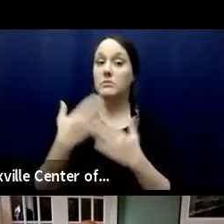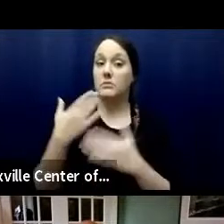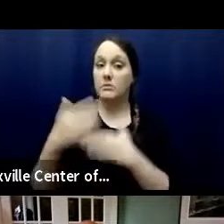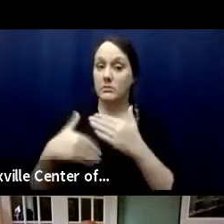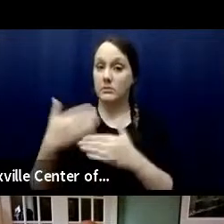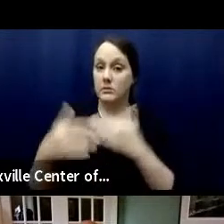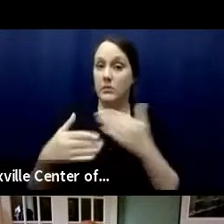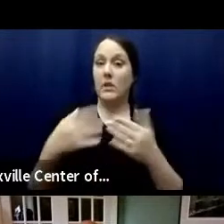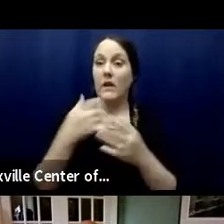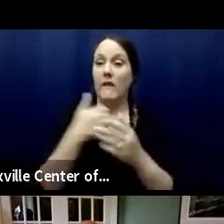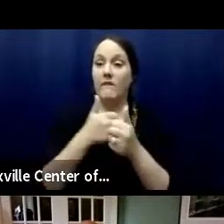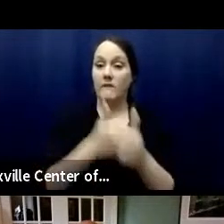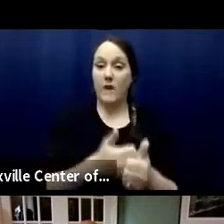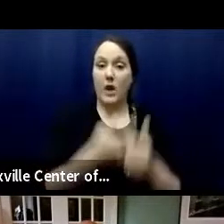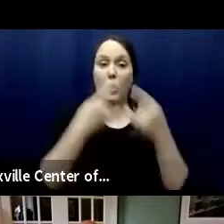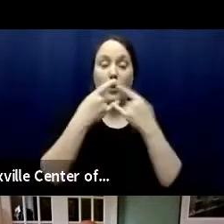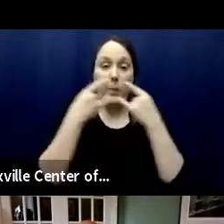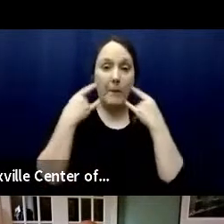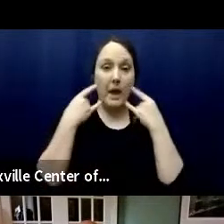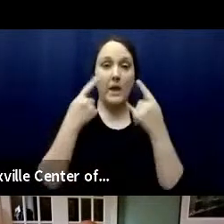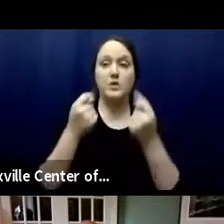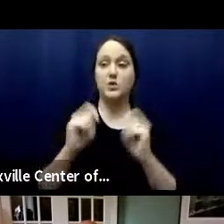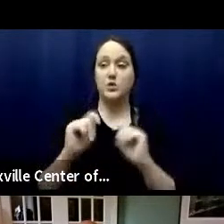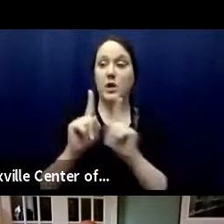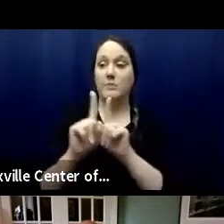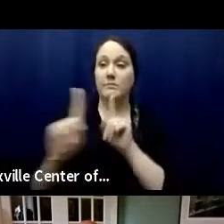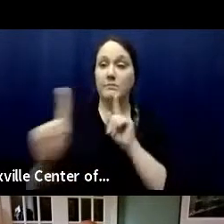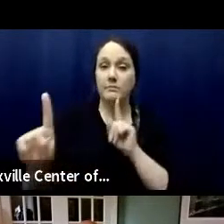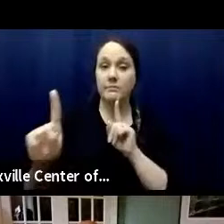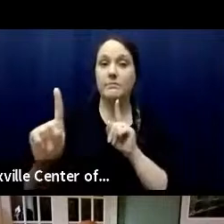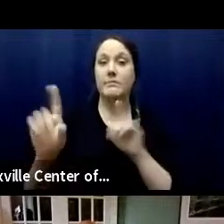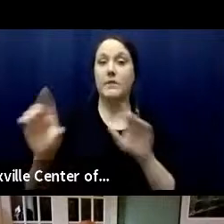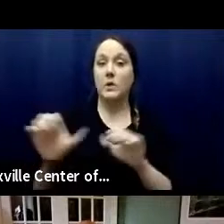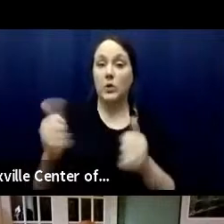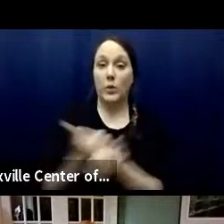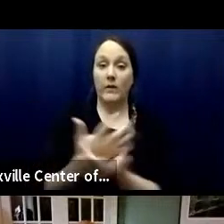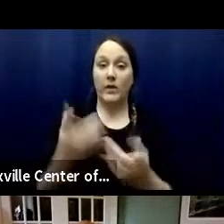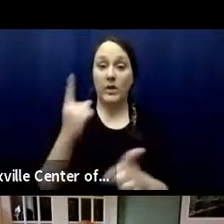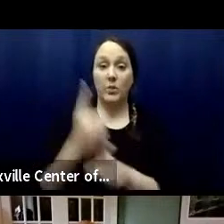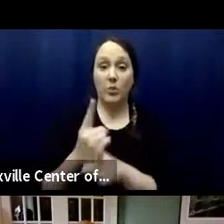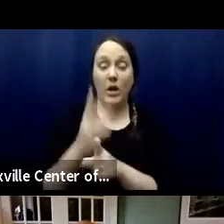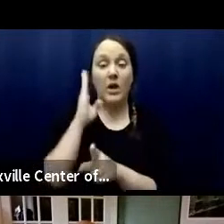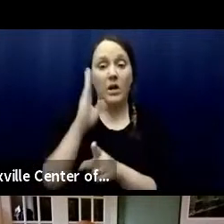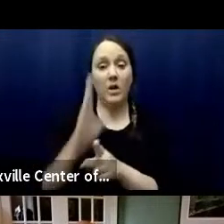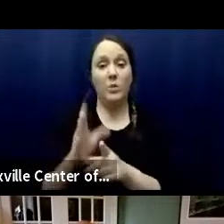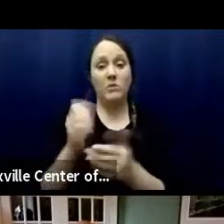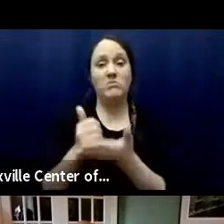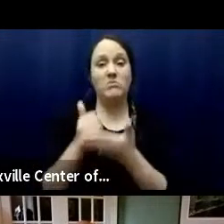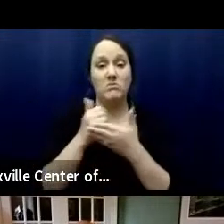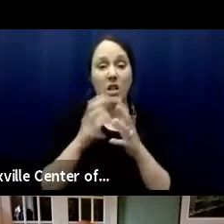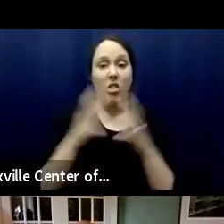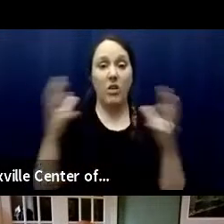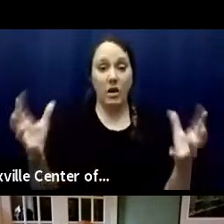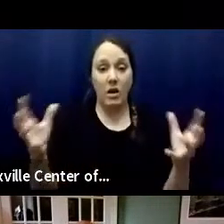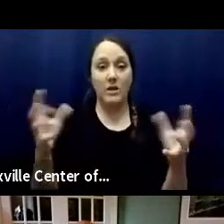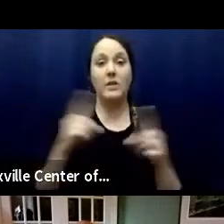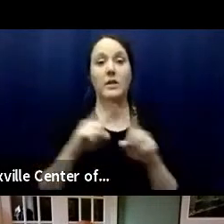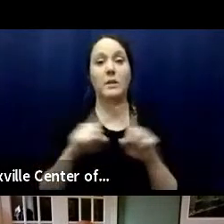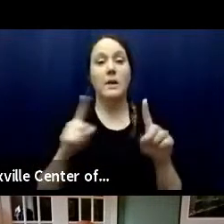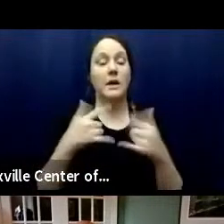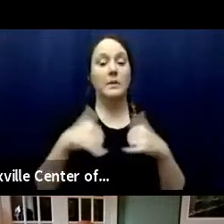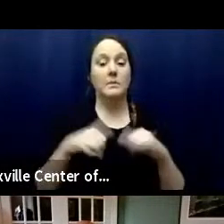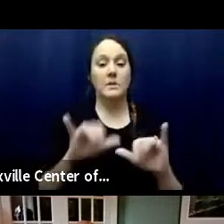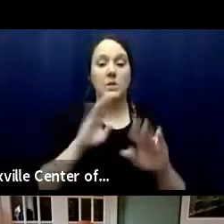responsible with attempts at social distancing, it would certainly go a long way. But I remain